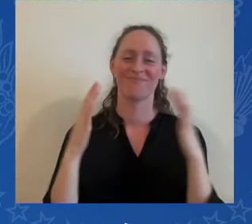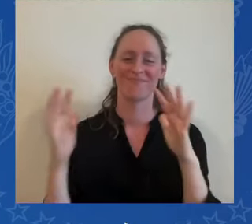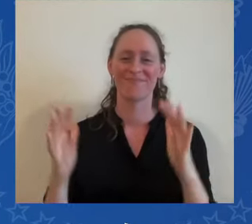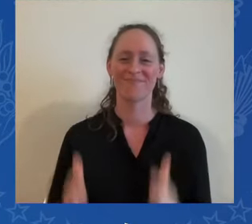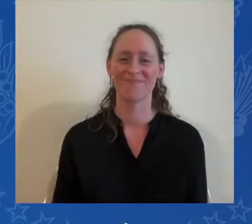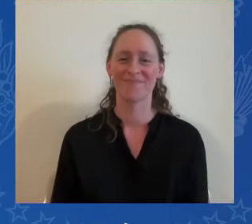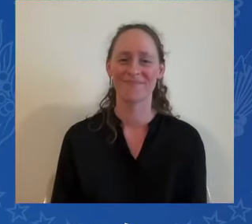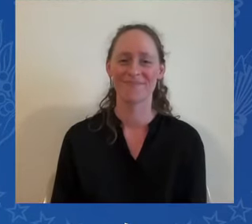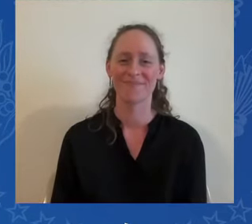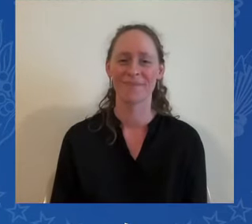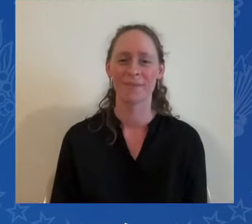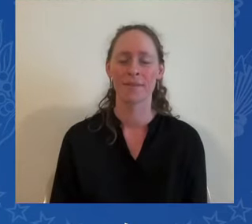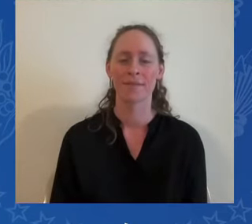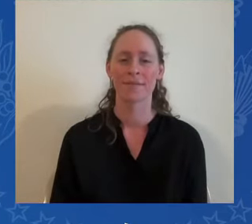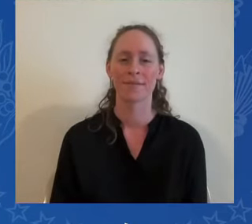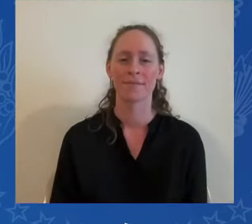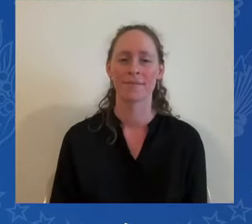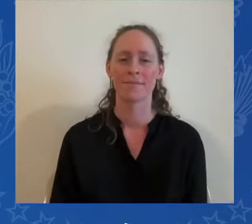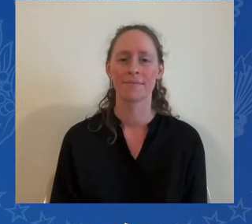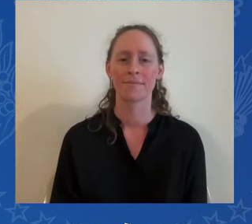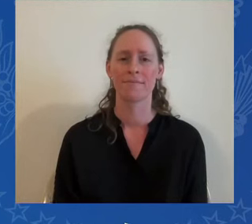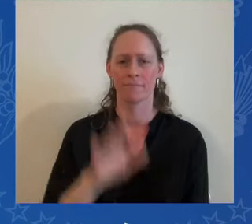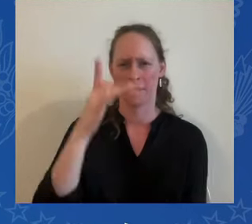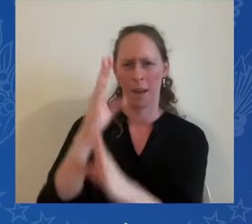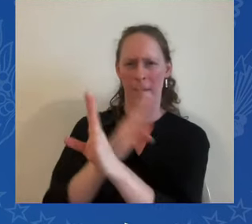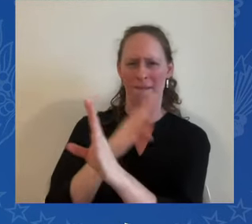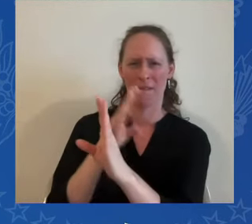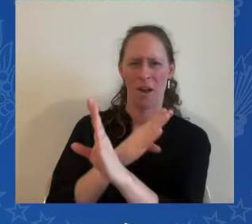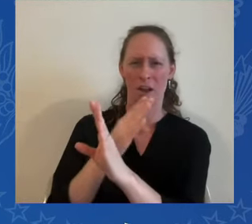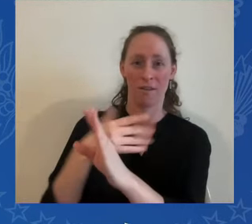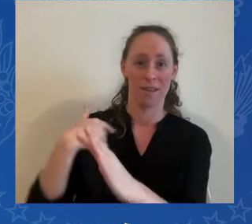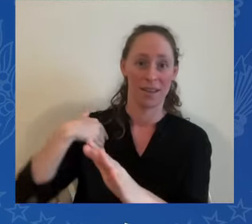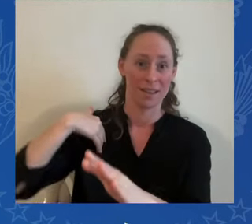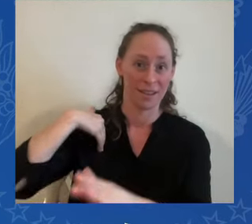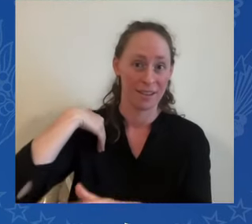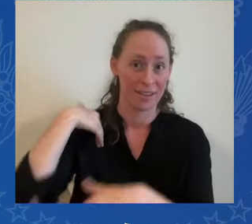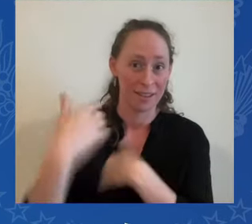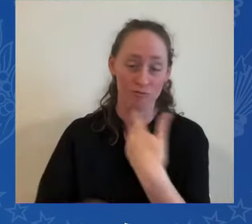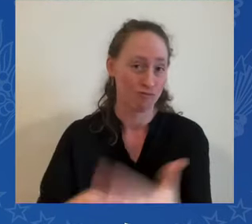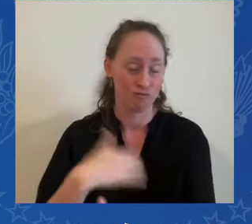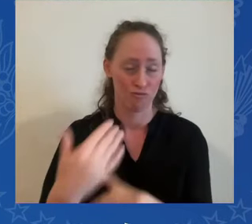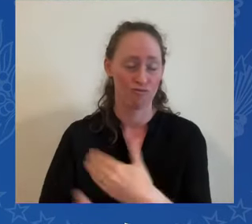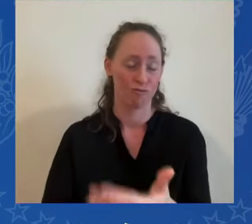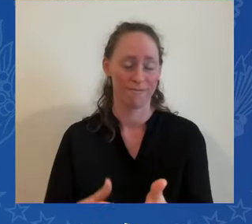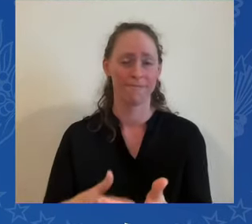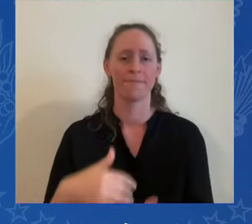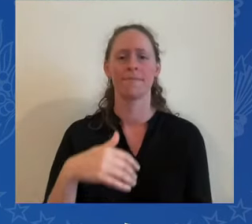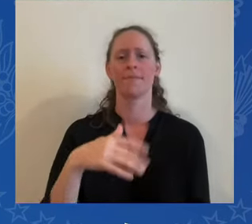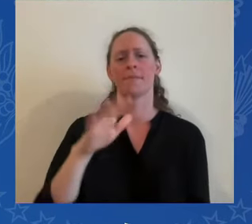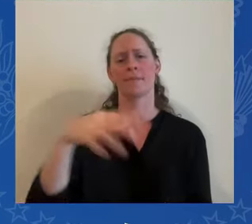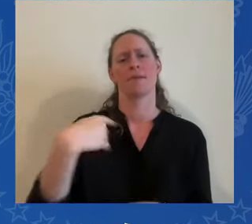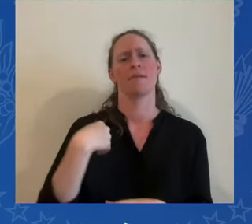Before I begin, let me say one thing I said to the families of the two deceased officers.